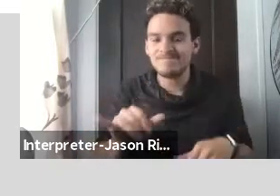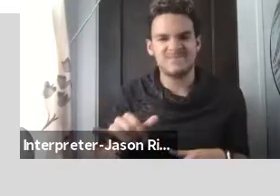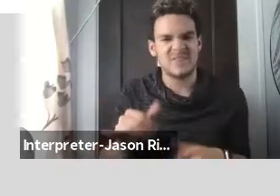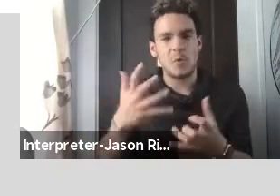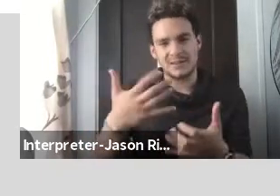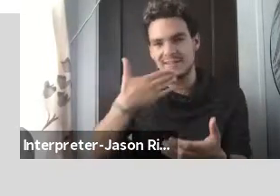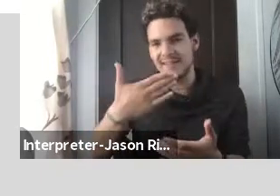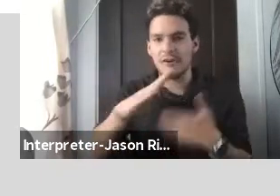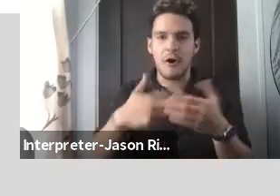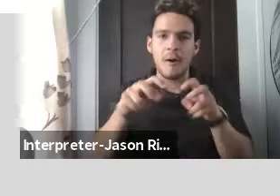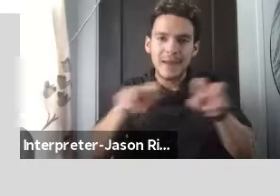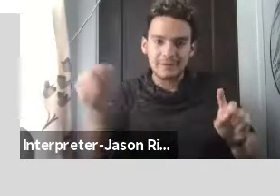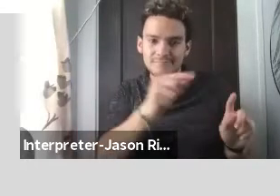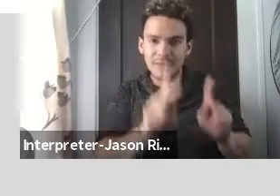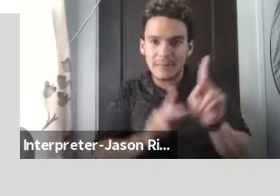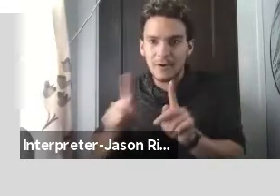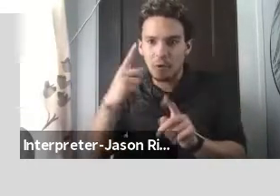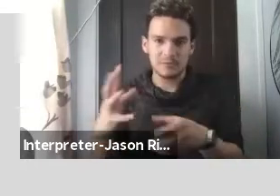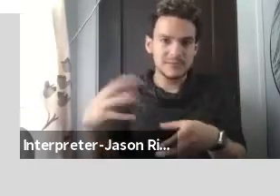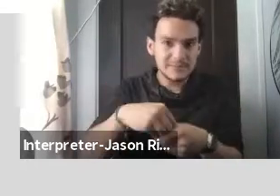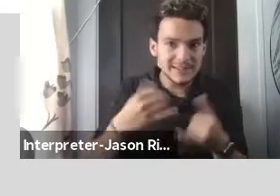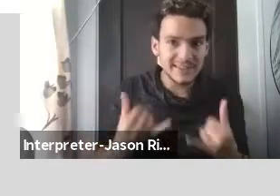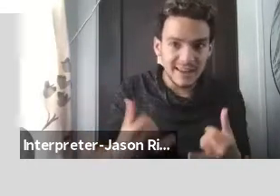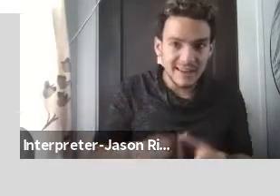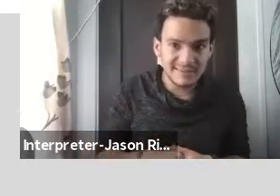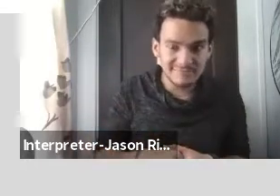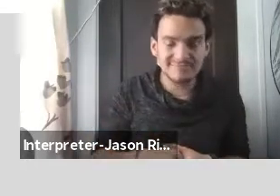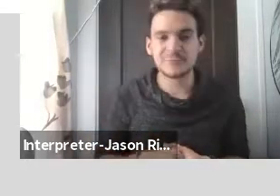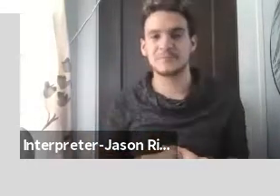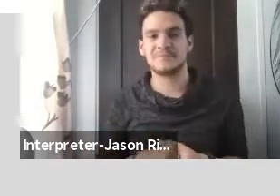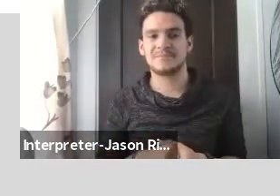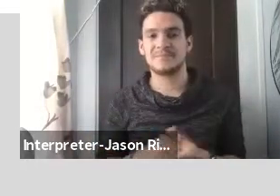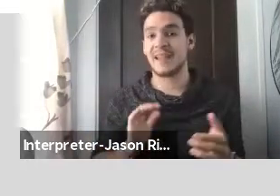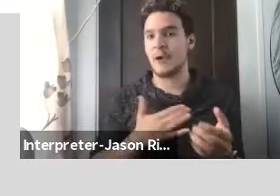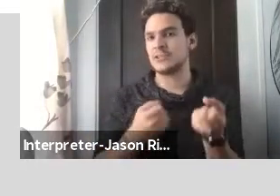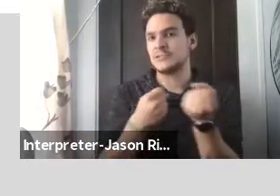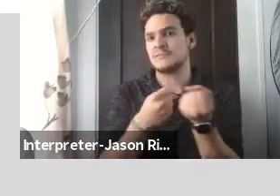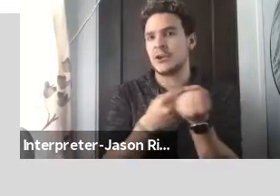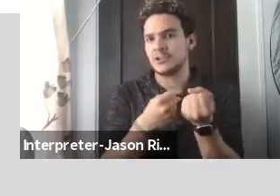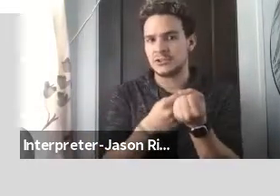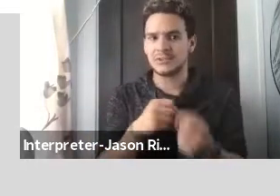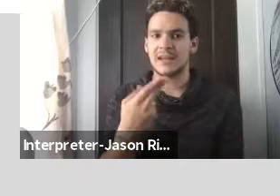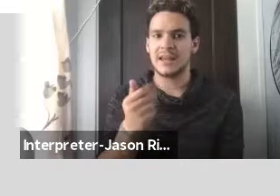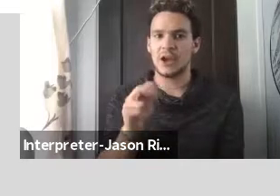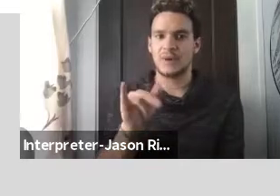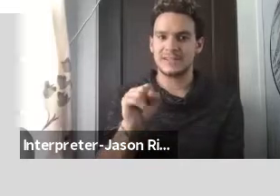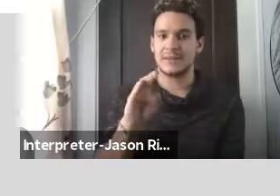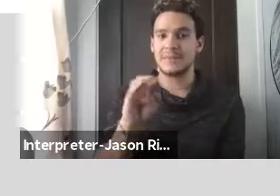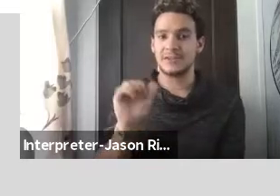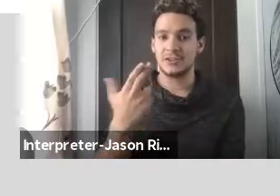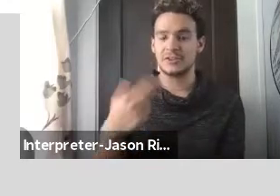our panelists for participating today and our sponsors, Harris Beach and Herman